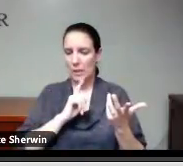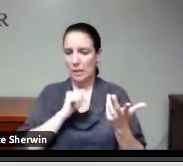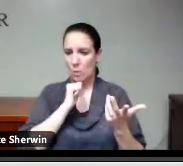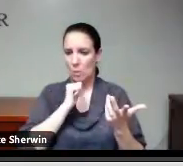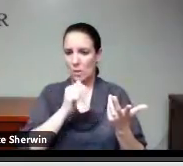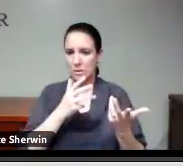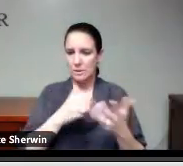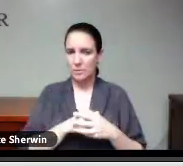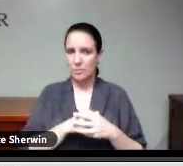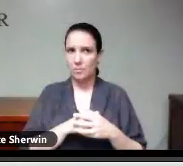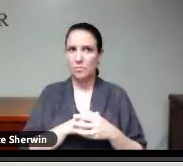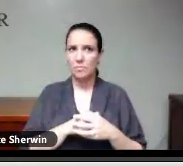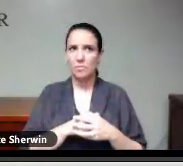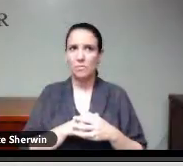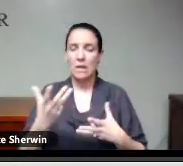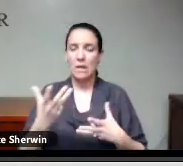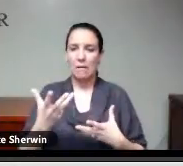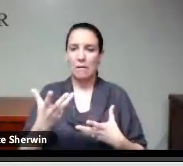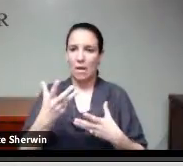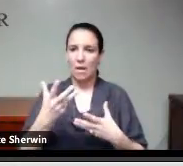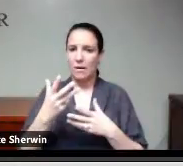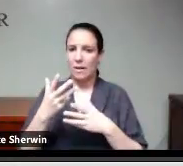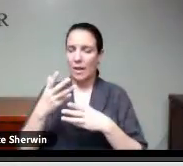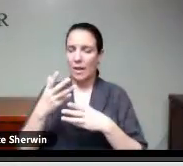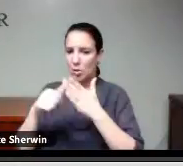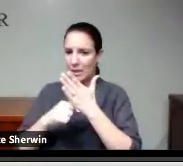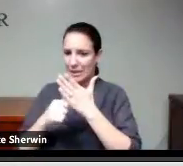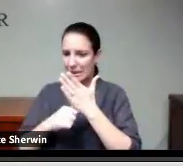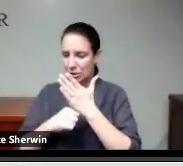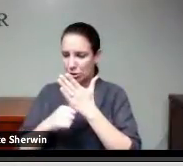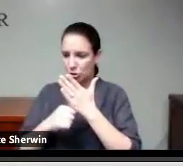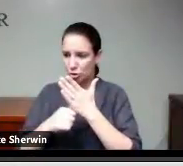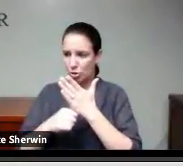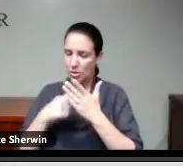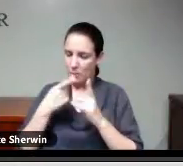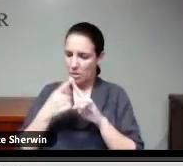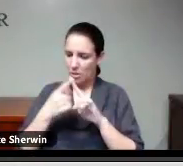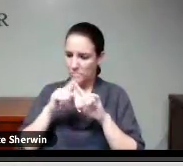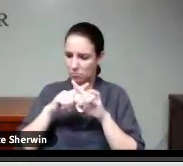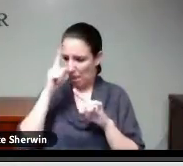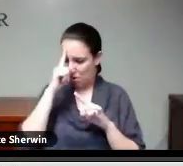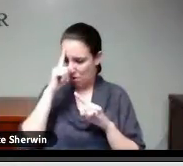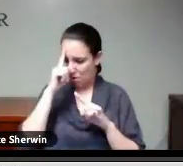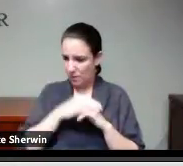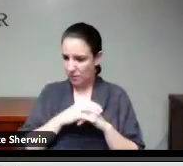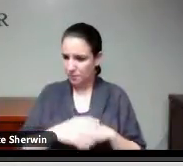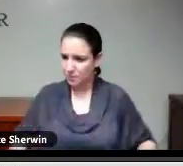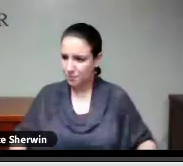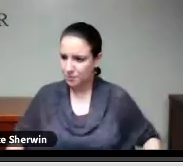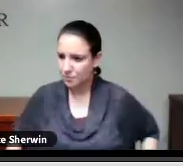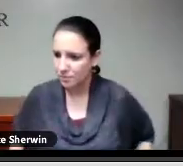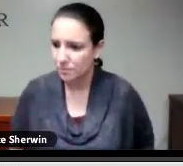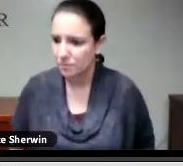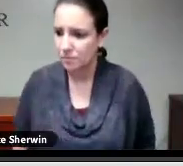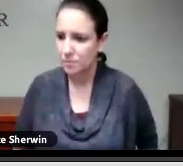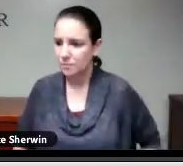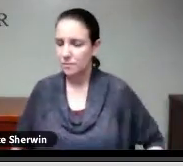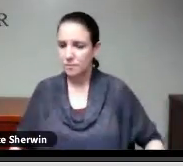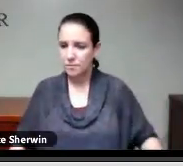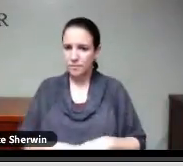the literature that I looked at in advance, but it makes me think of is that it's also that we need to think about that we have things that